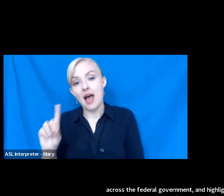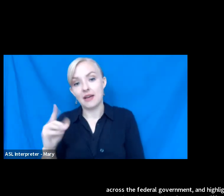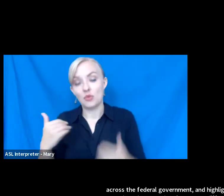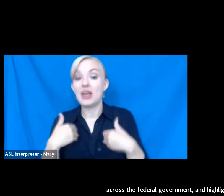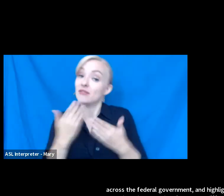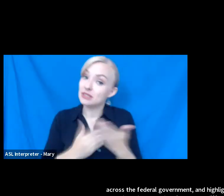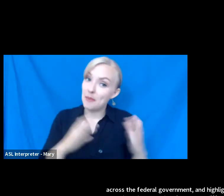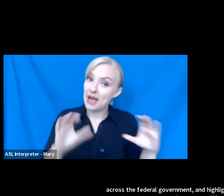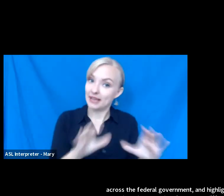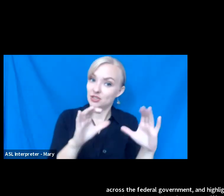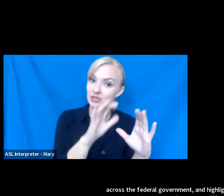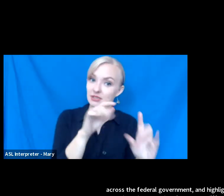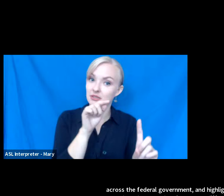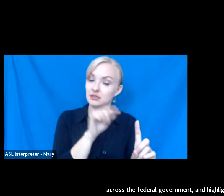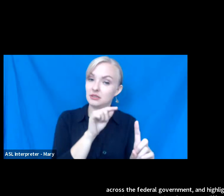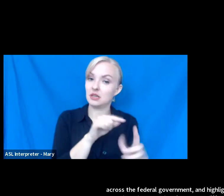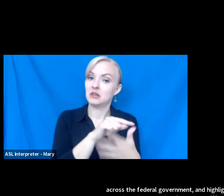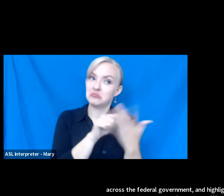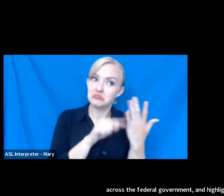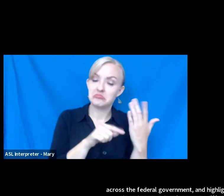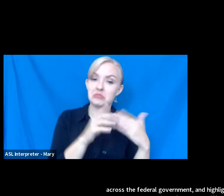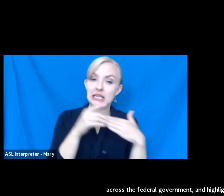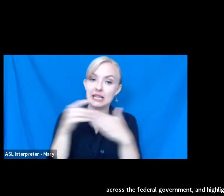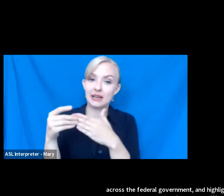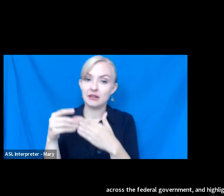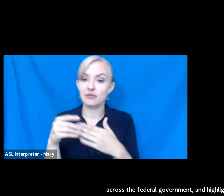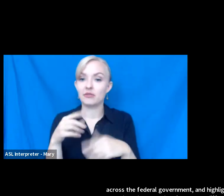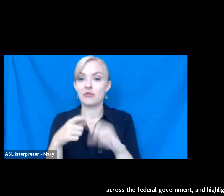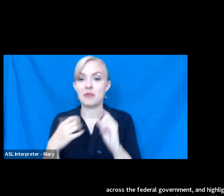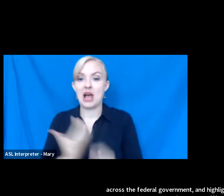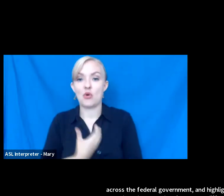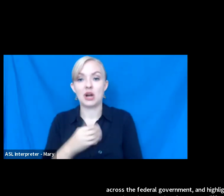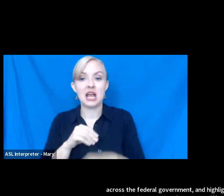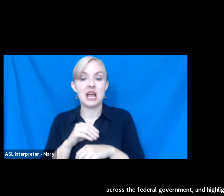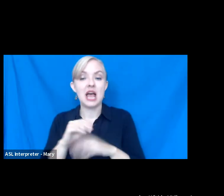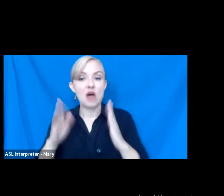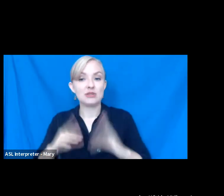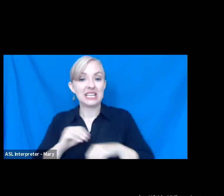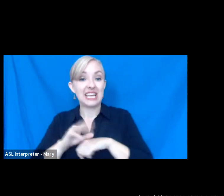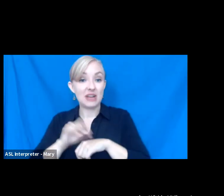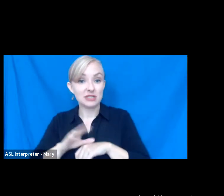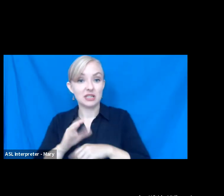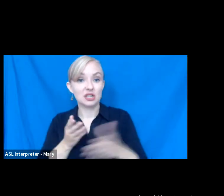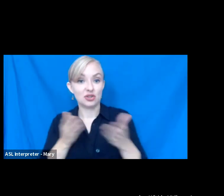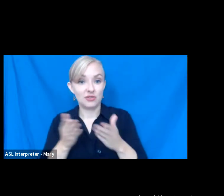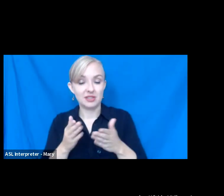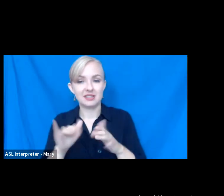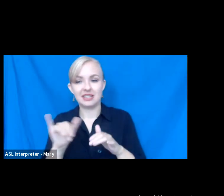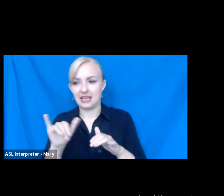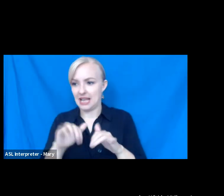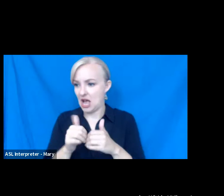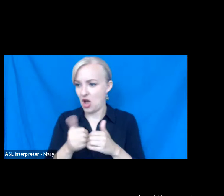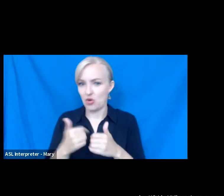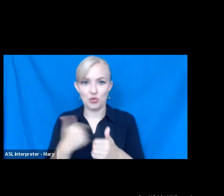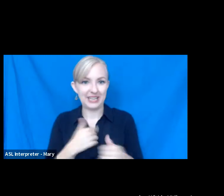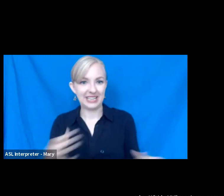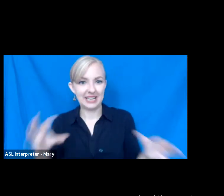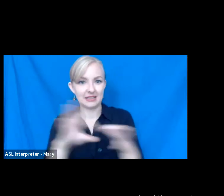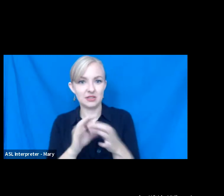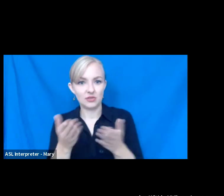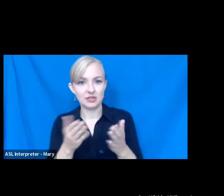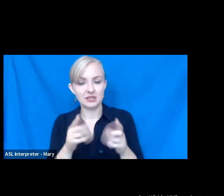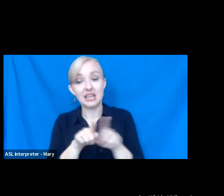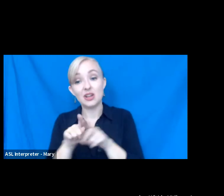actions that are facilitated by our housing counseling services that help renters connect to services. And our Office of